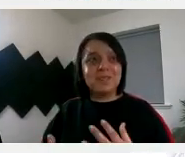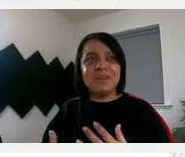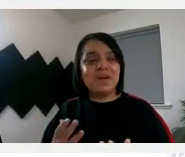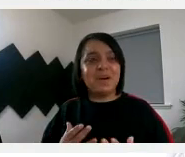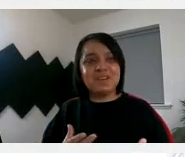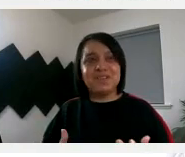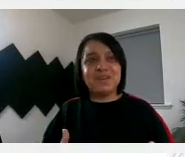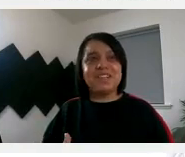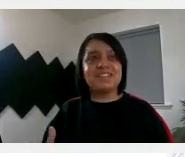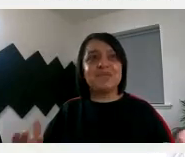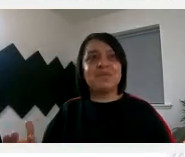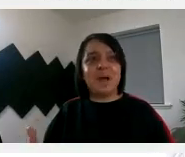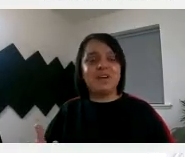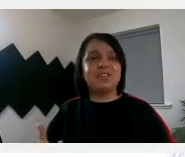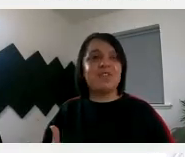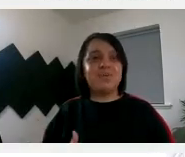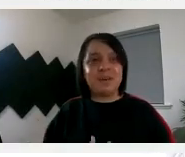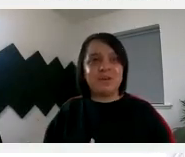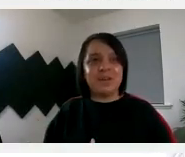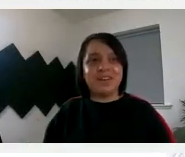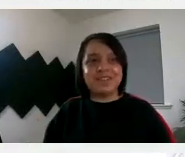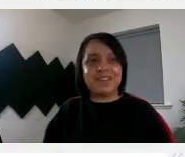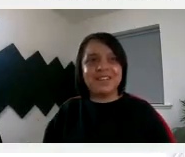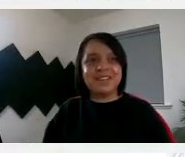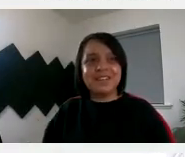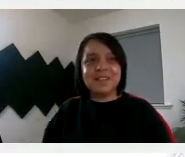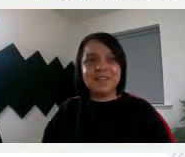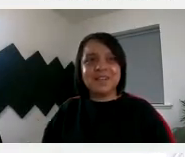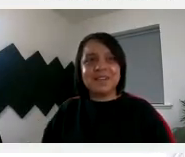I mean, not Harsha have noticed this. How does a roadman look like, Harsha?